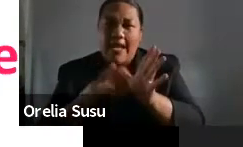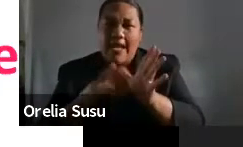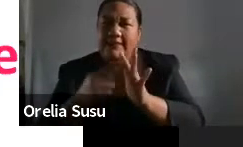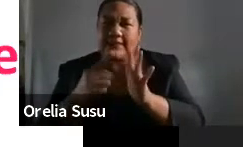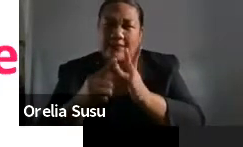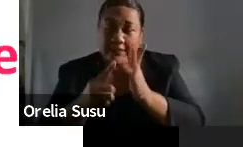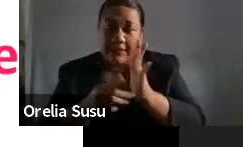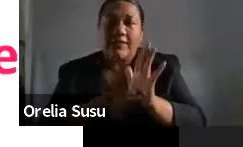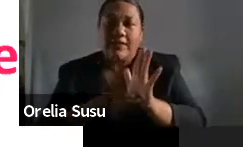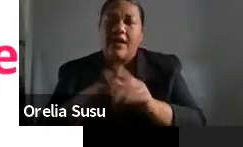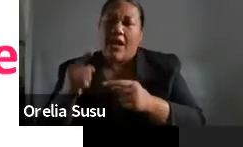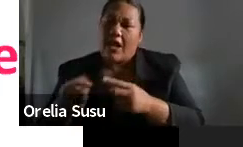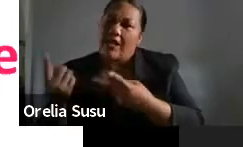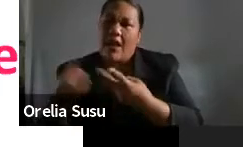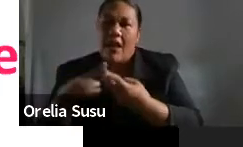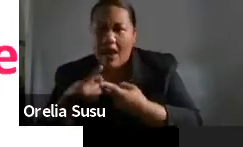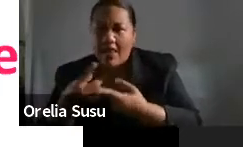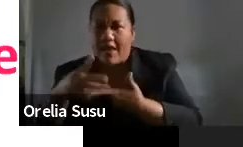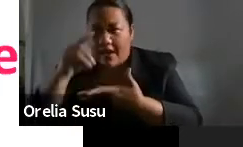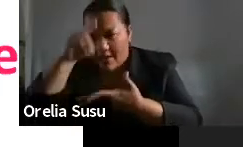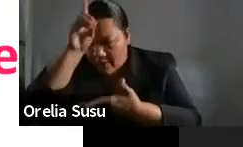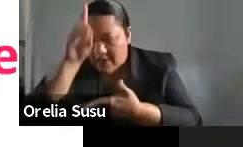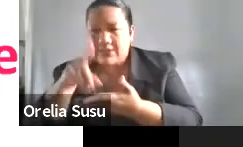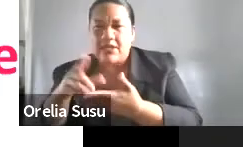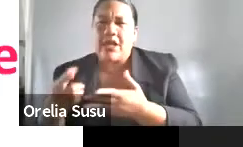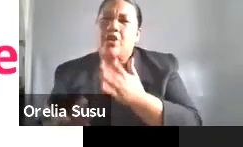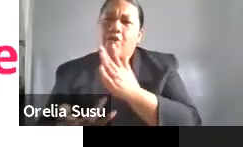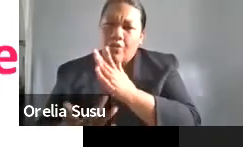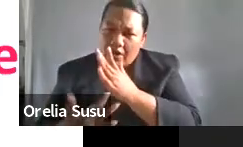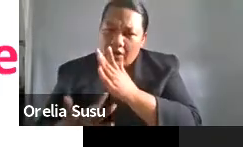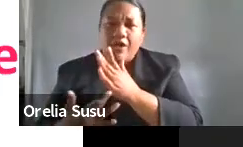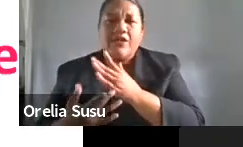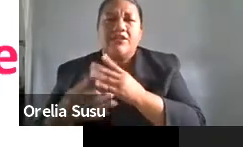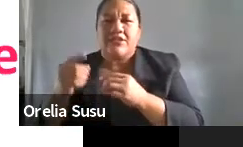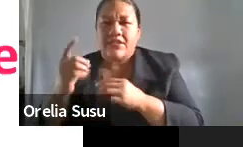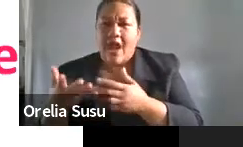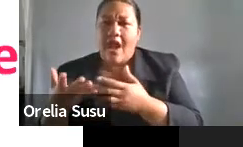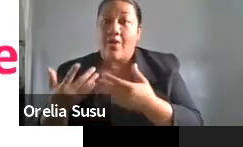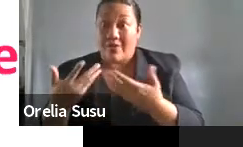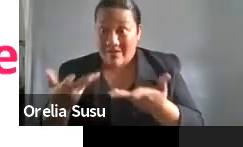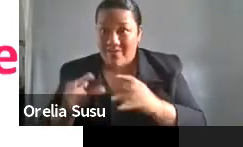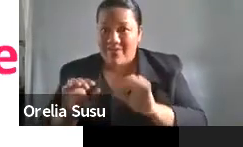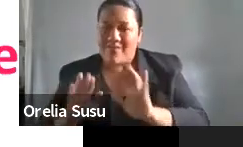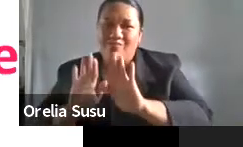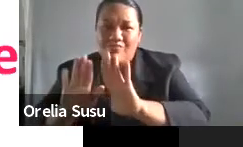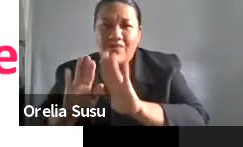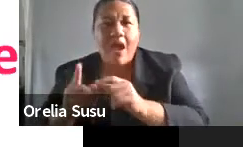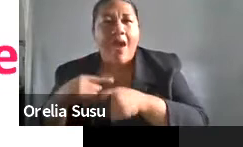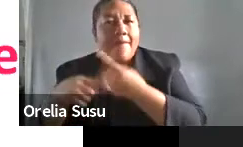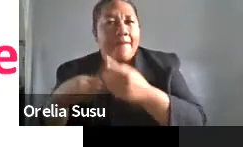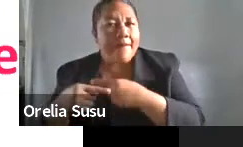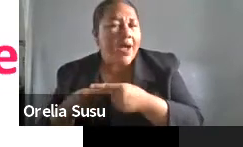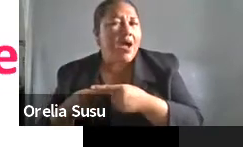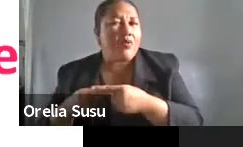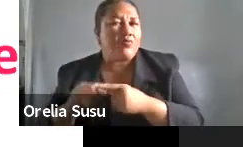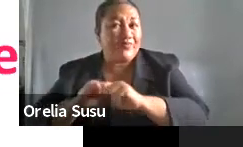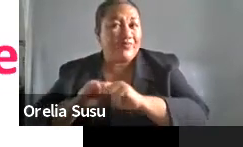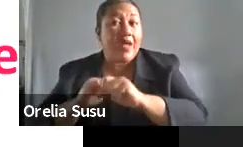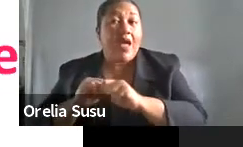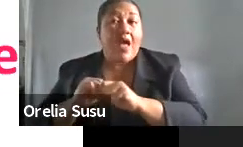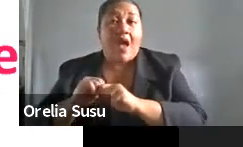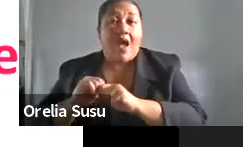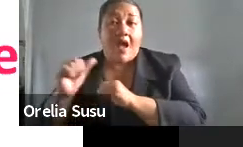that technologies, you know, we are enforcing or we're pushing for technology that can meet the work that we're doing. And also the balancing,